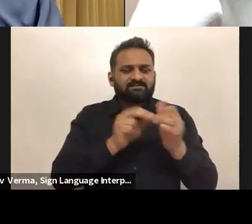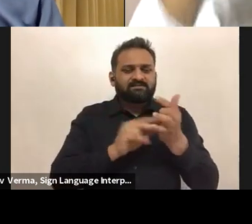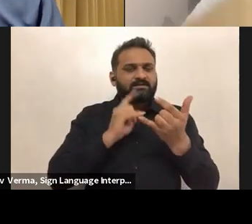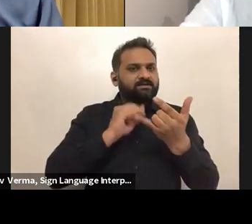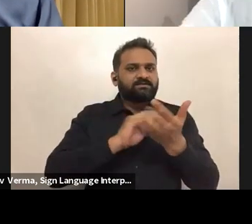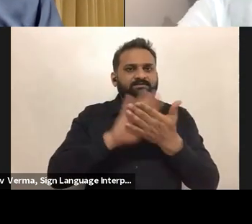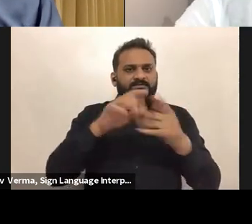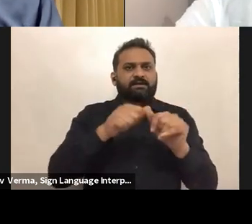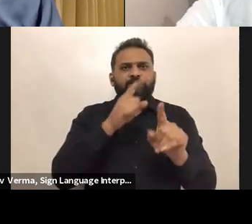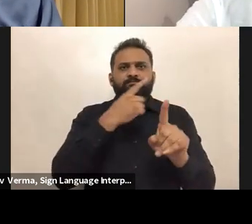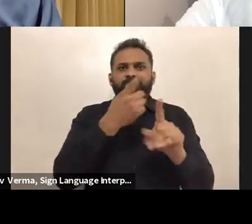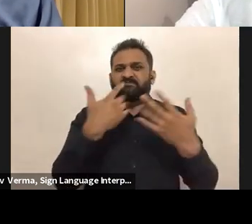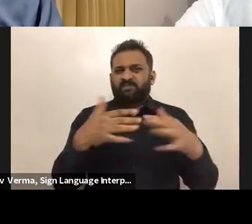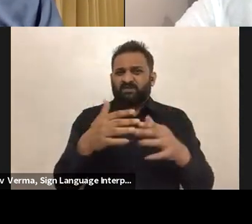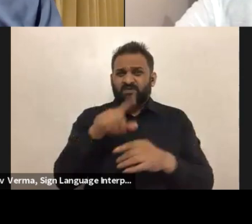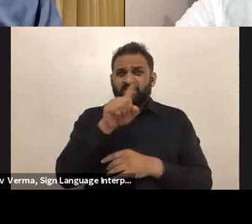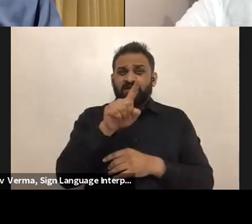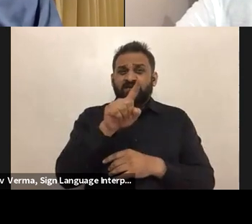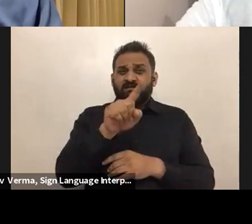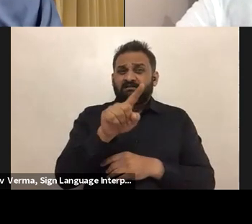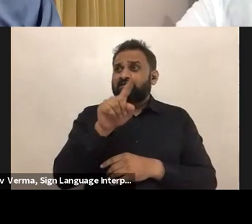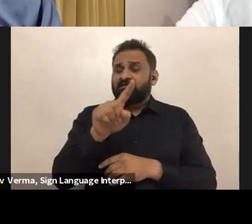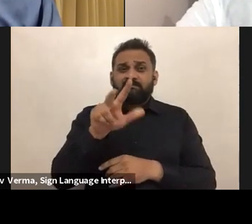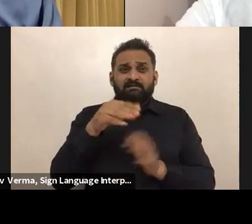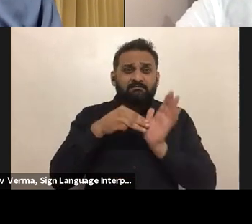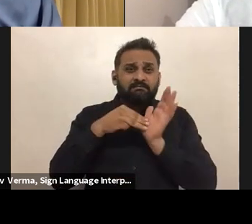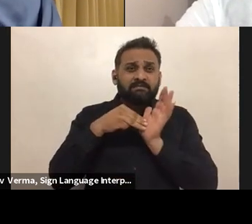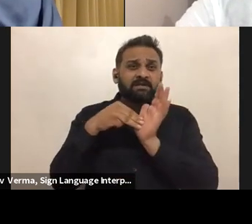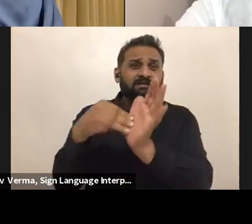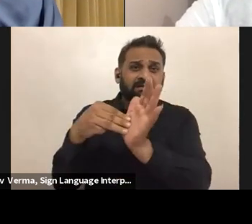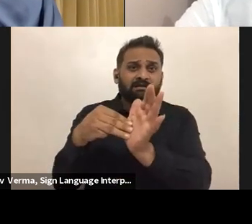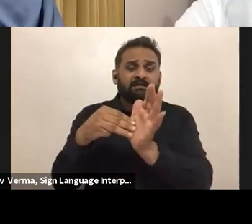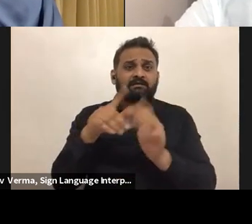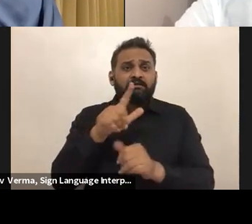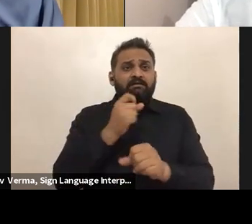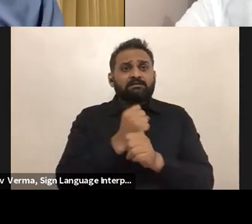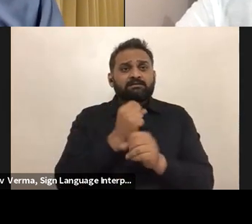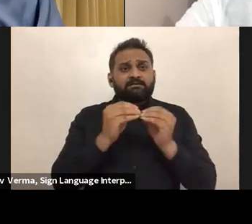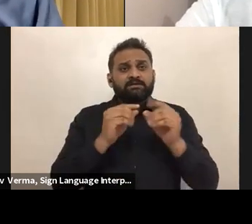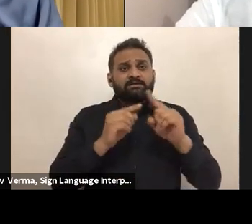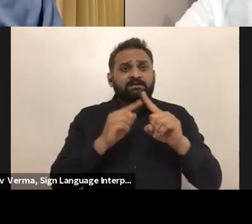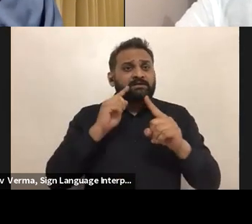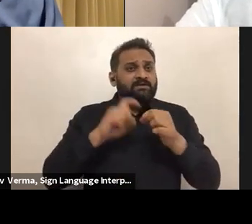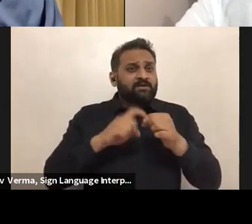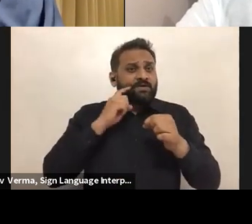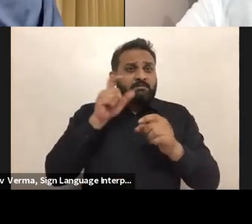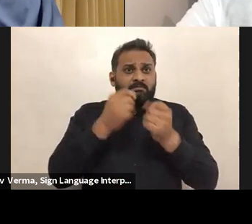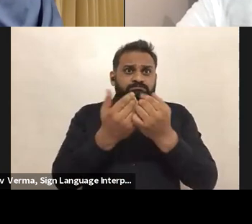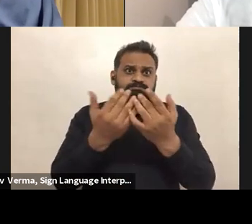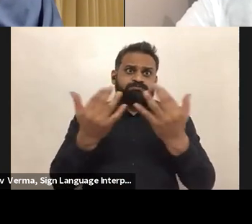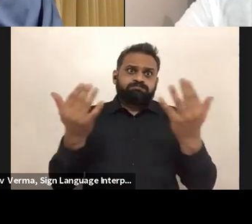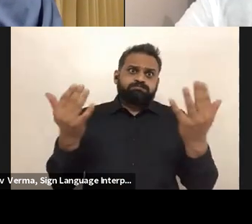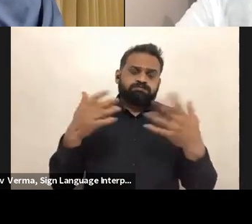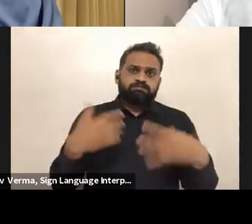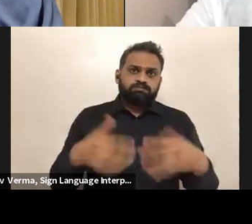counts 180 million LGBTQI plus members. And who knows, maybe that's an undercount,